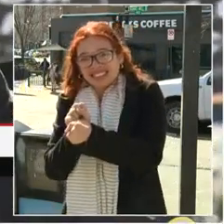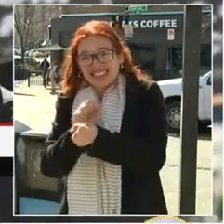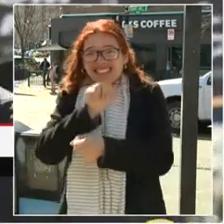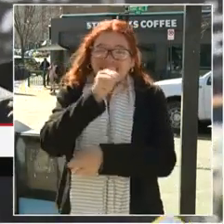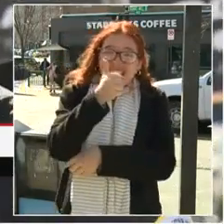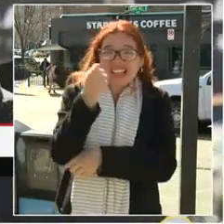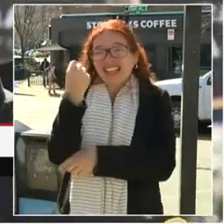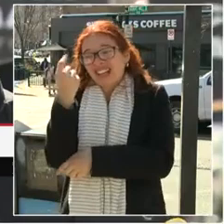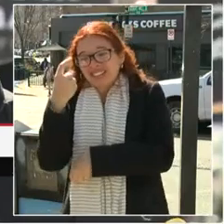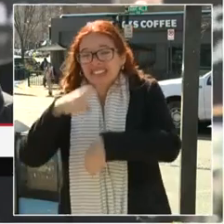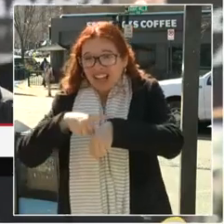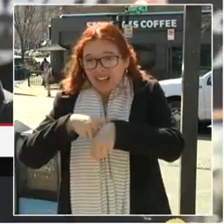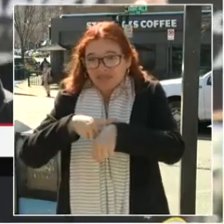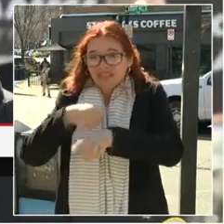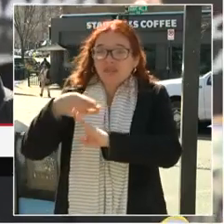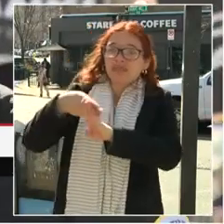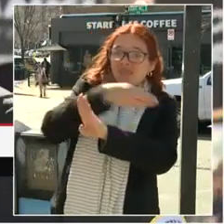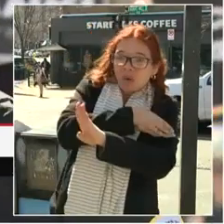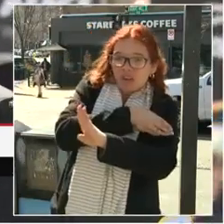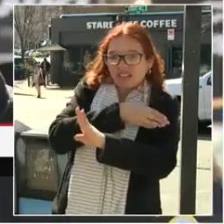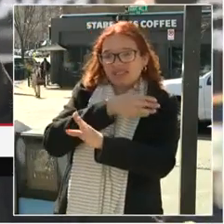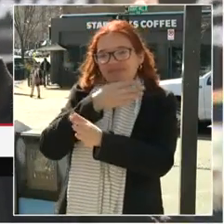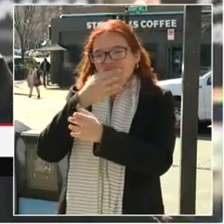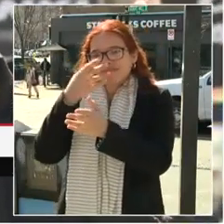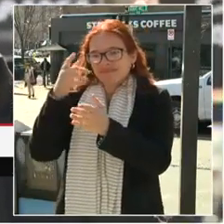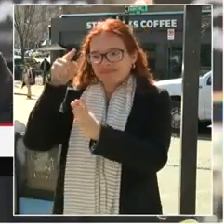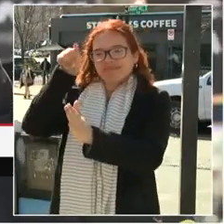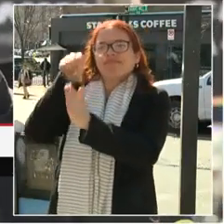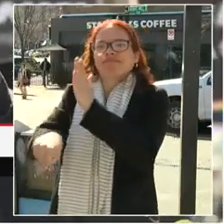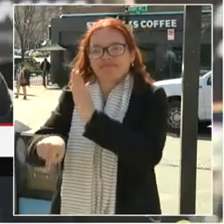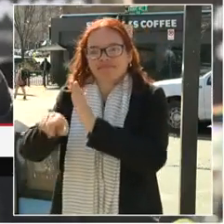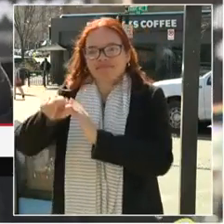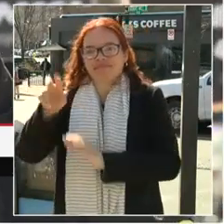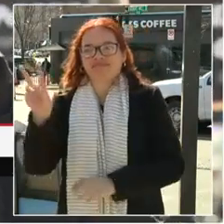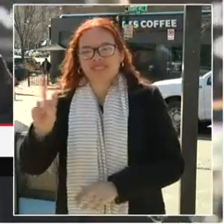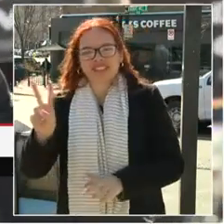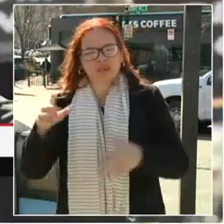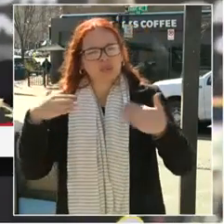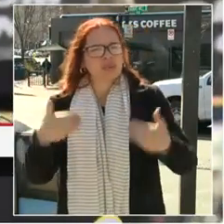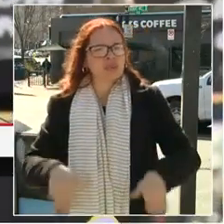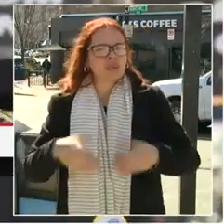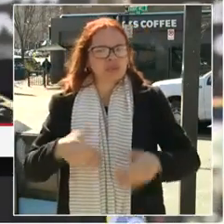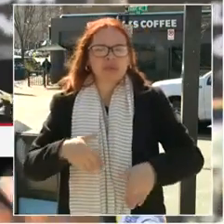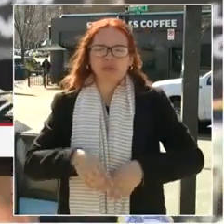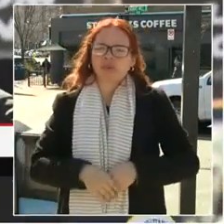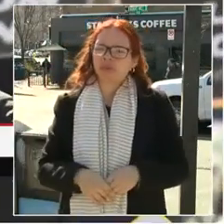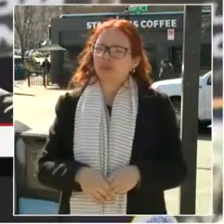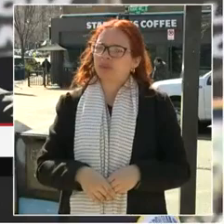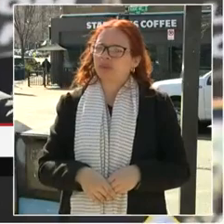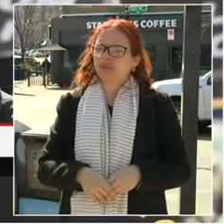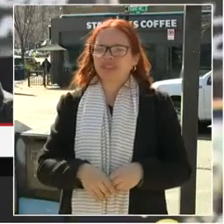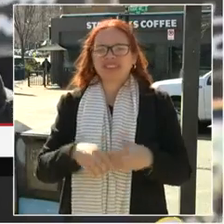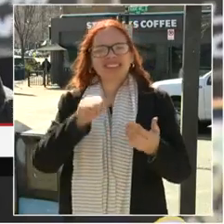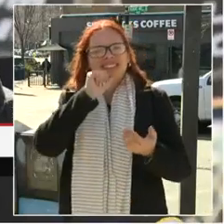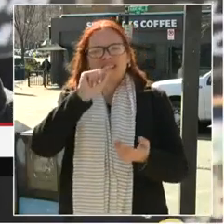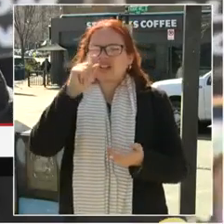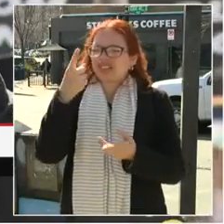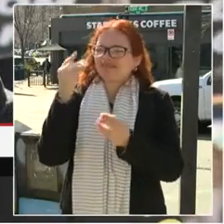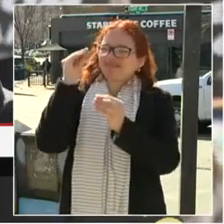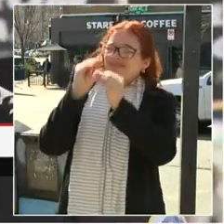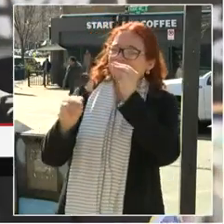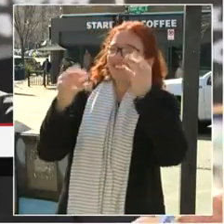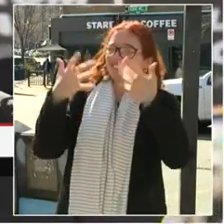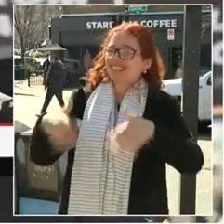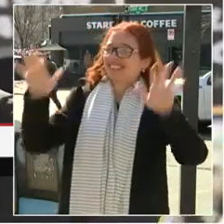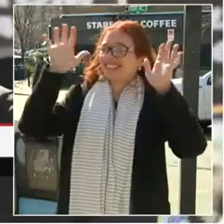times prior to them becoming a homicide victim. That is a problem. But that is not something that is only going to be fixed by the Metropolitan Police Department making